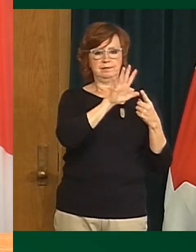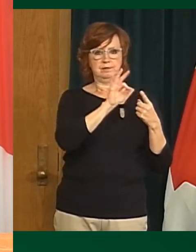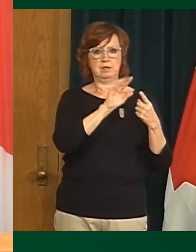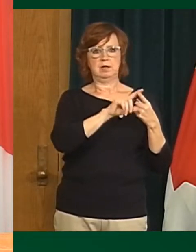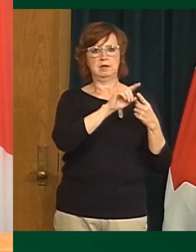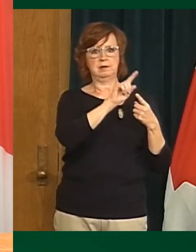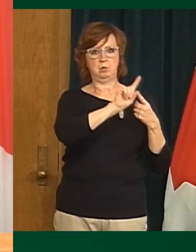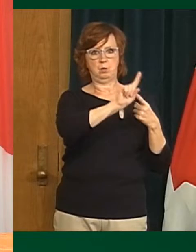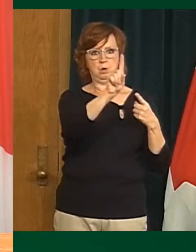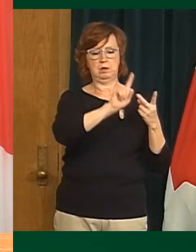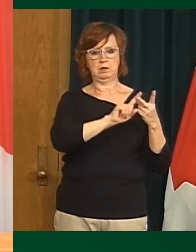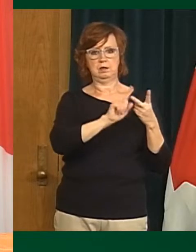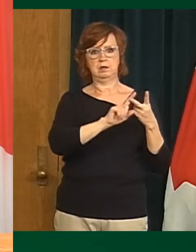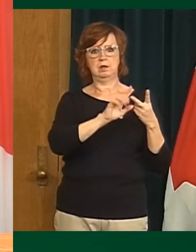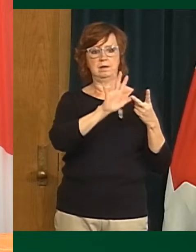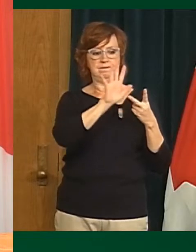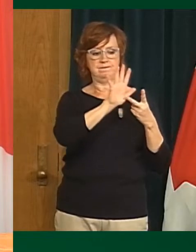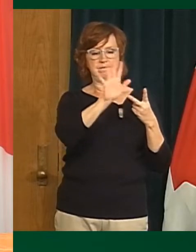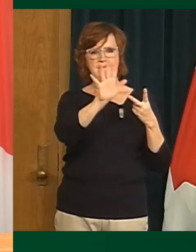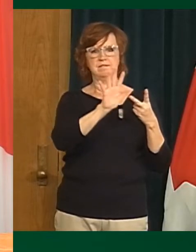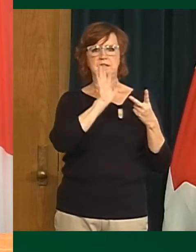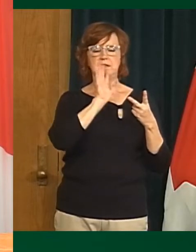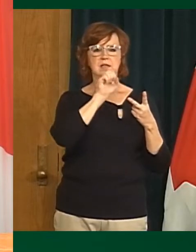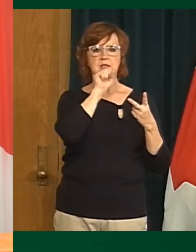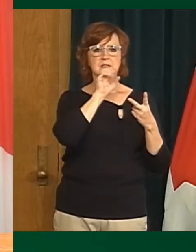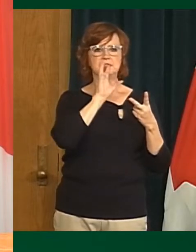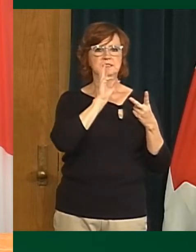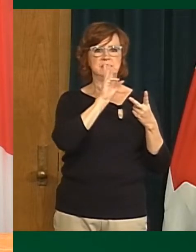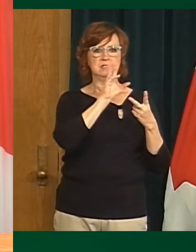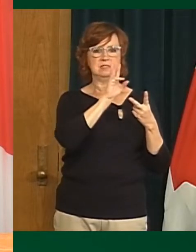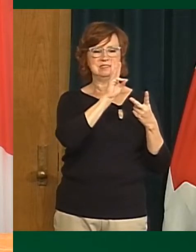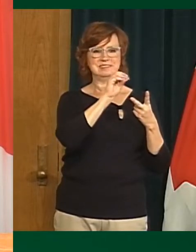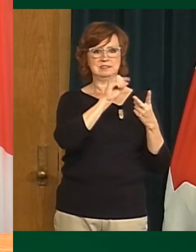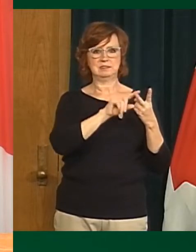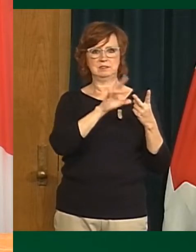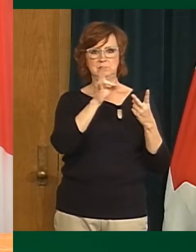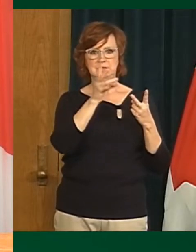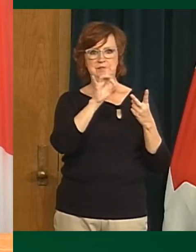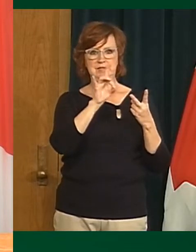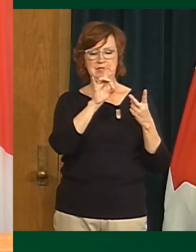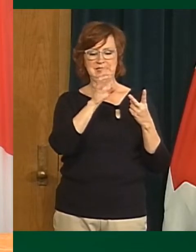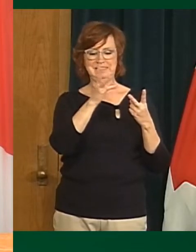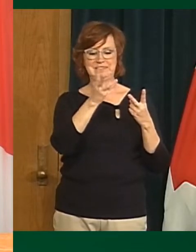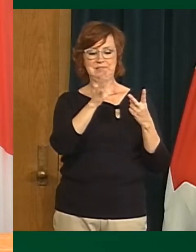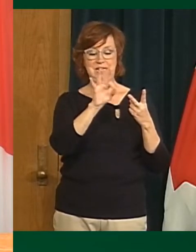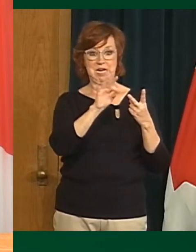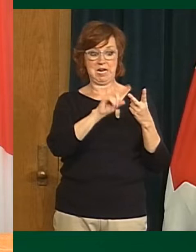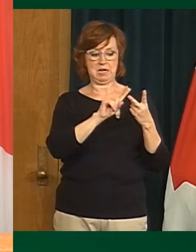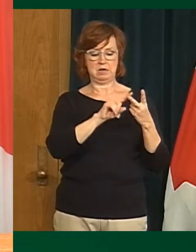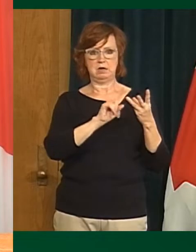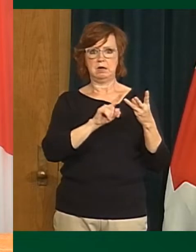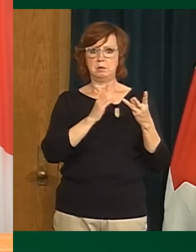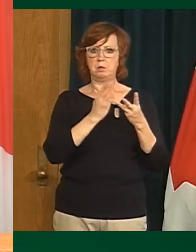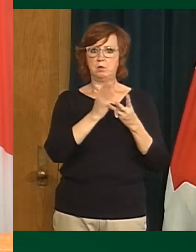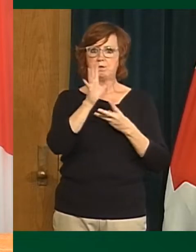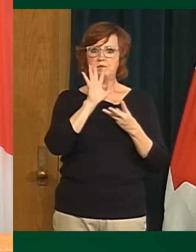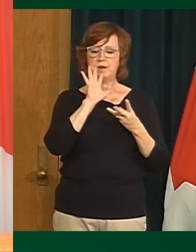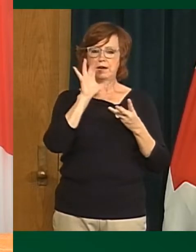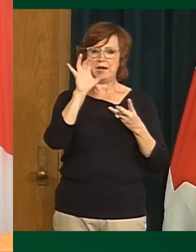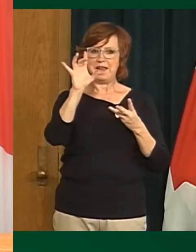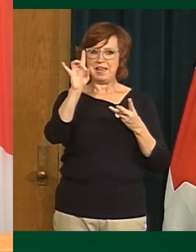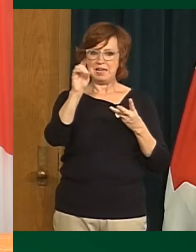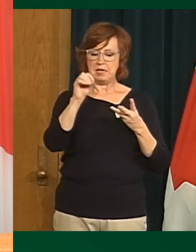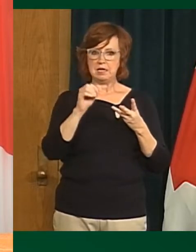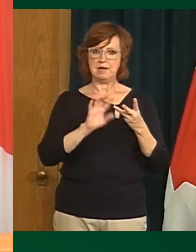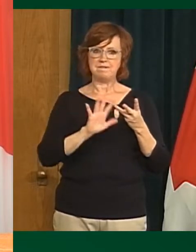to 79, and 4 so far 80 and older. And we have to remember that we have been very fortunate in Saskatchewan, primarily due to all the